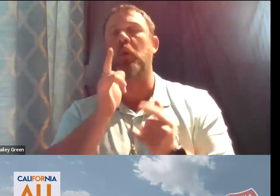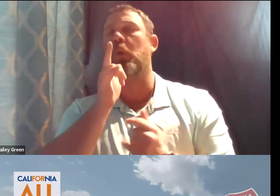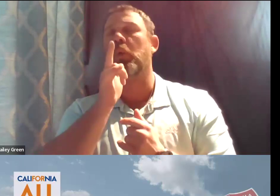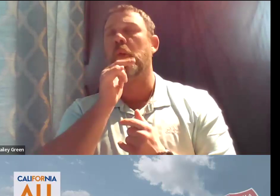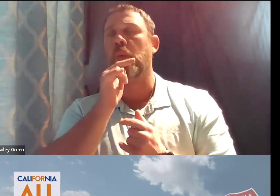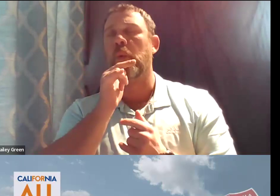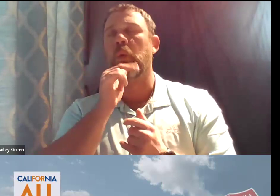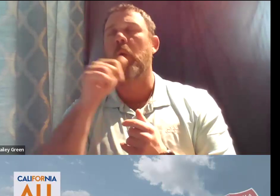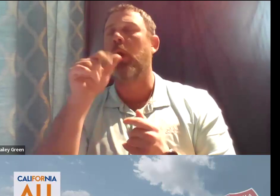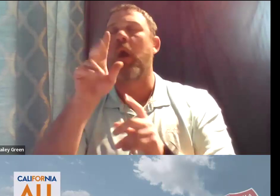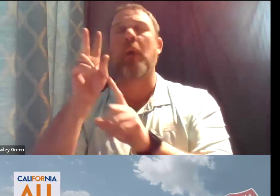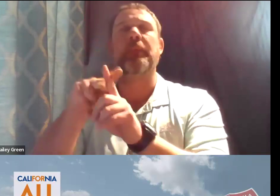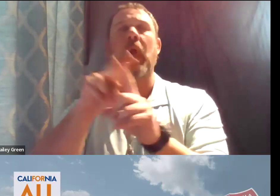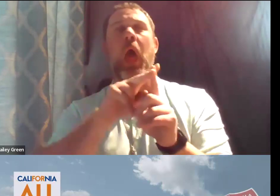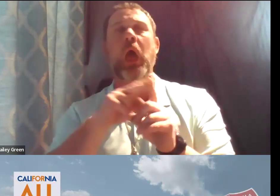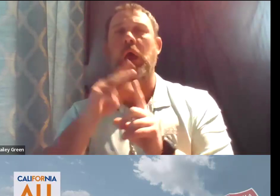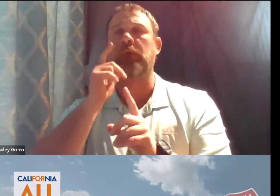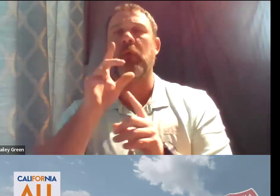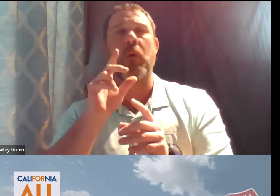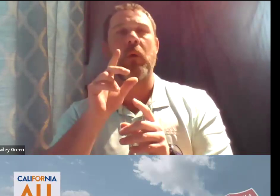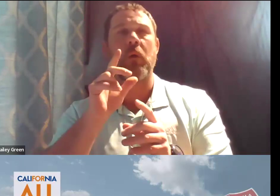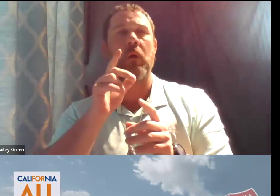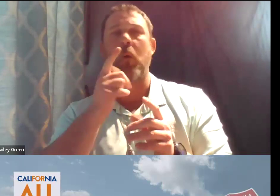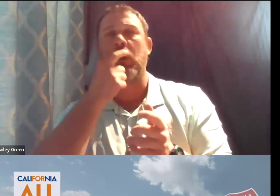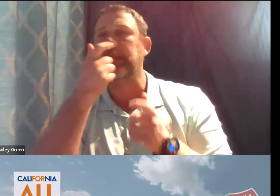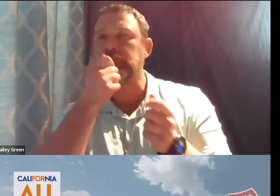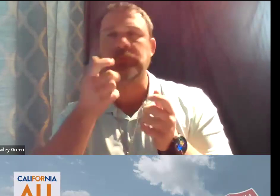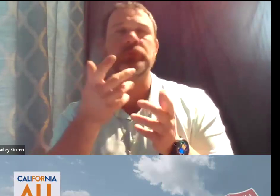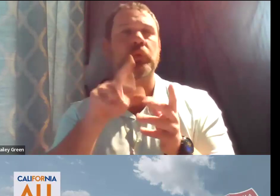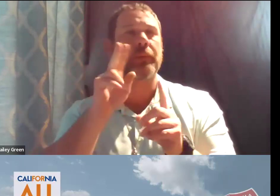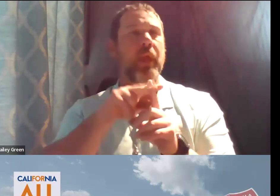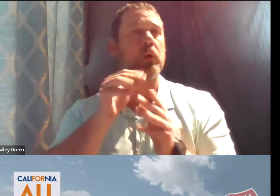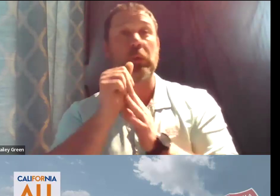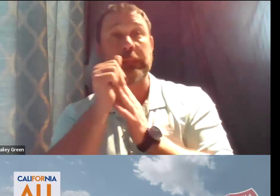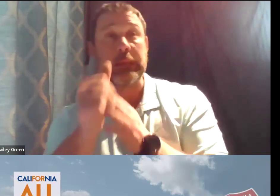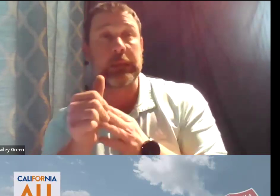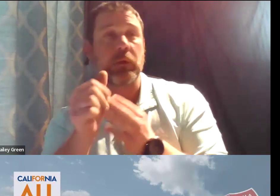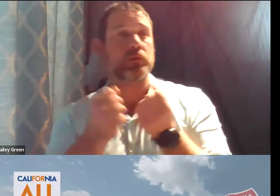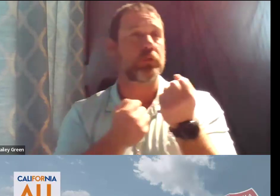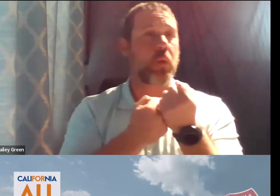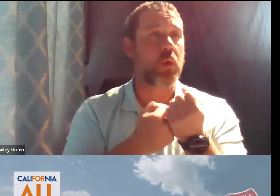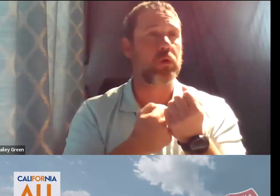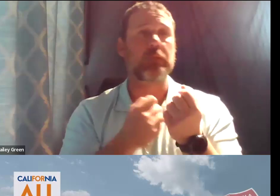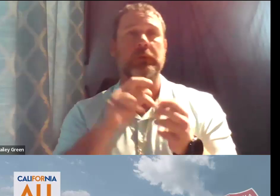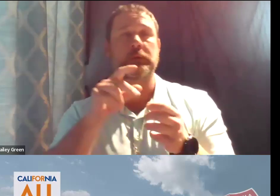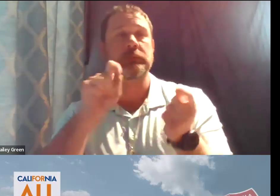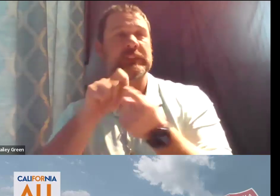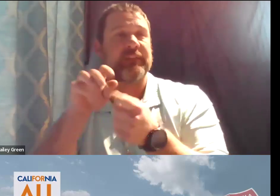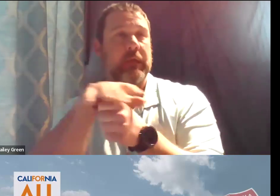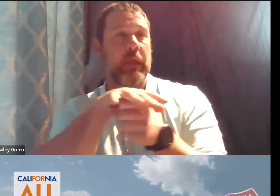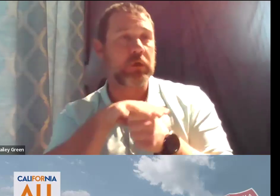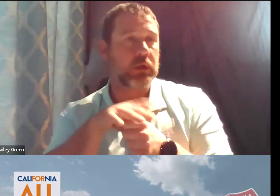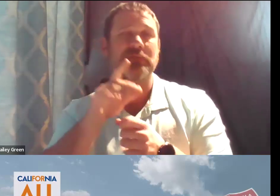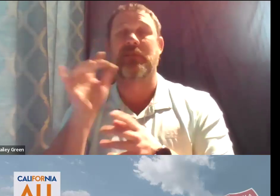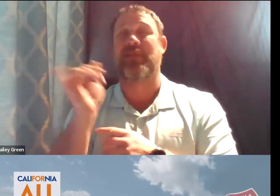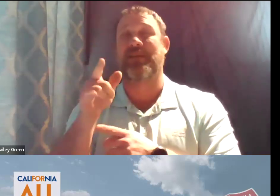else was applying for applications, or interested in applying to lead or support in certain areas. And so, like